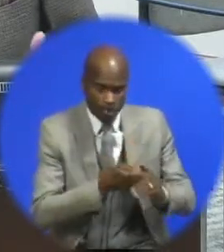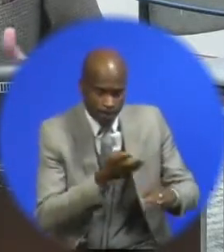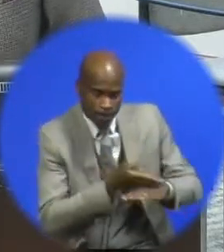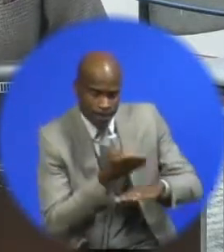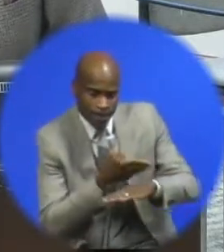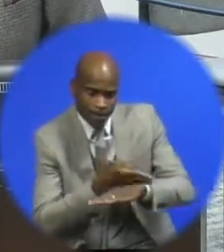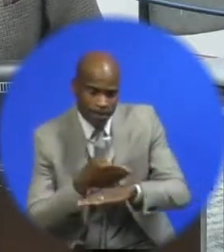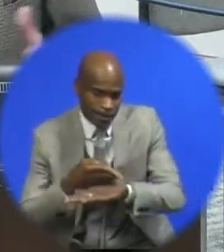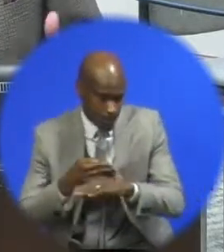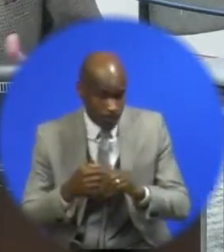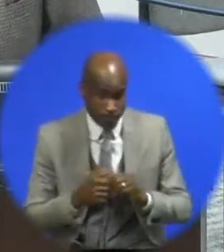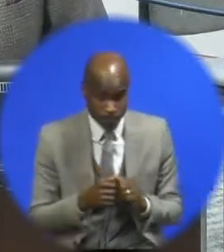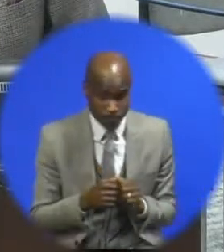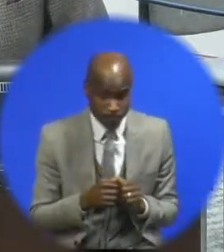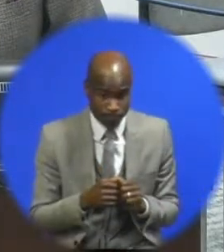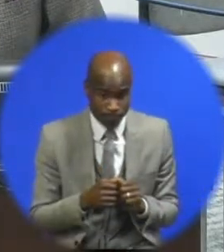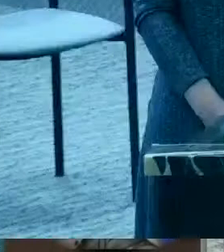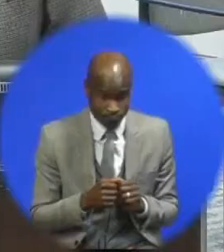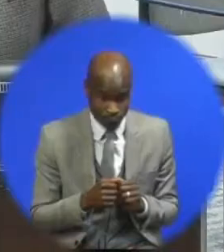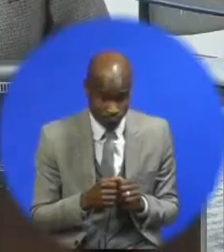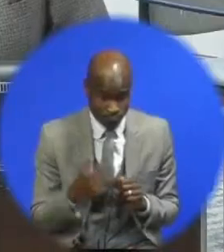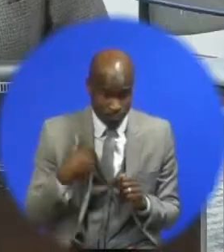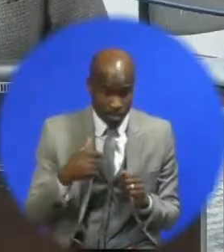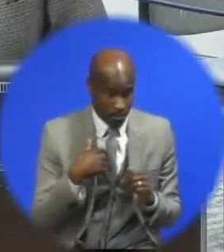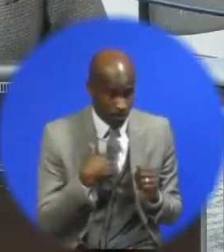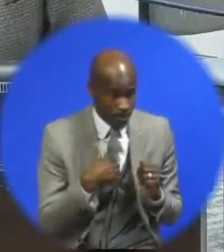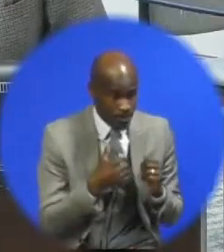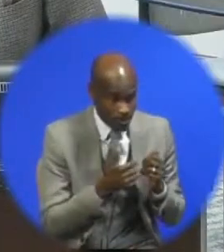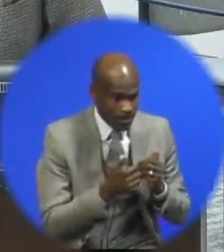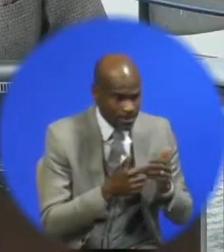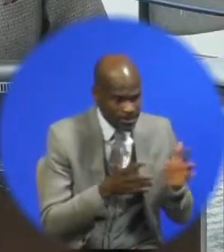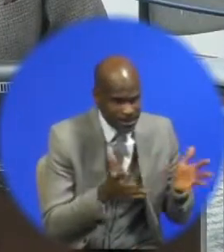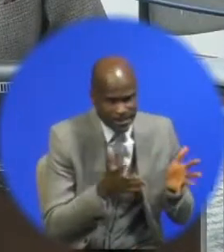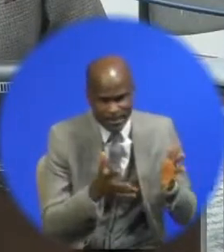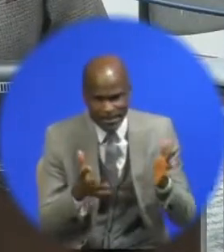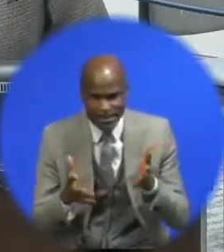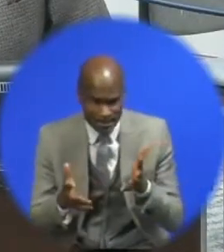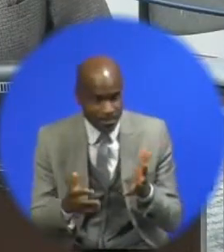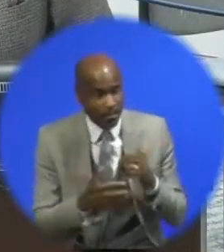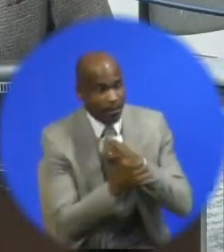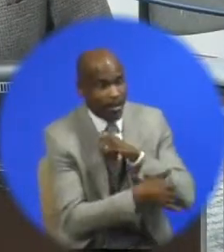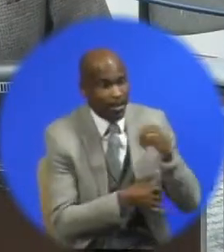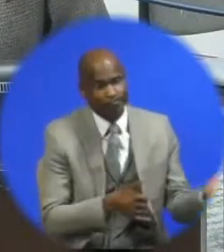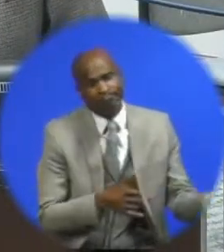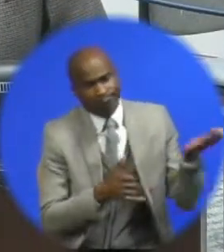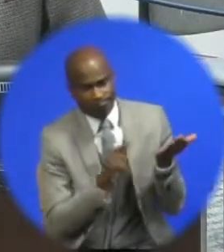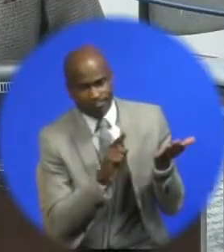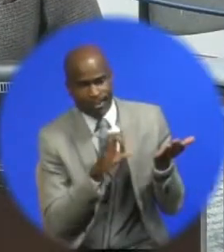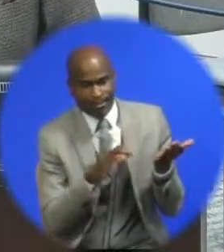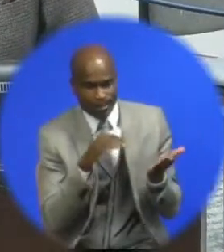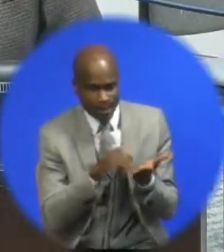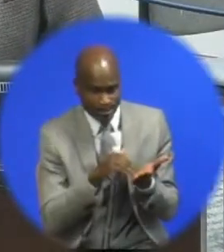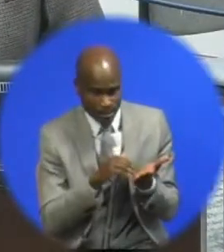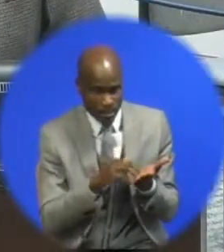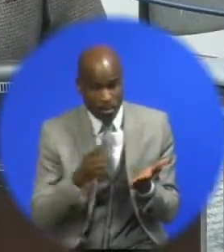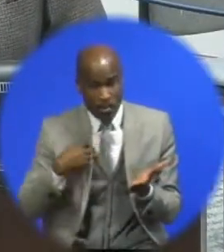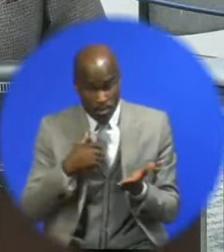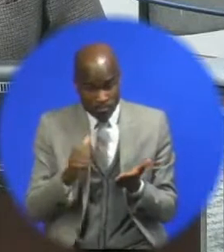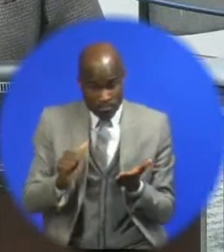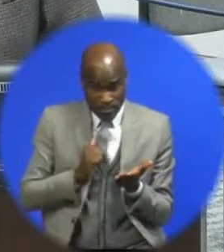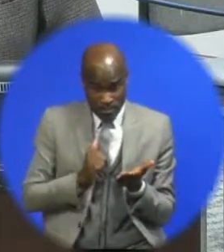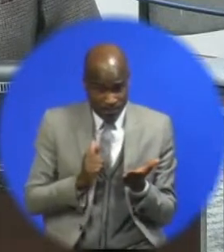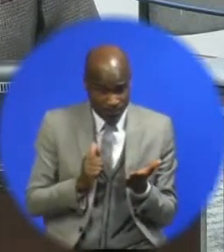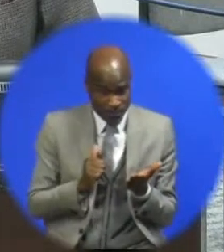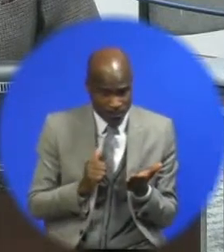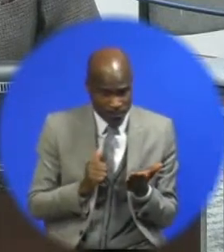we raised, the town agreed to put up $100,000. We got the county to put up $100,000, and we raised $100,000 from a